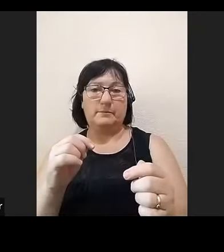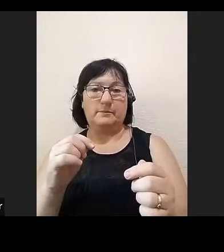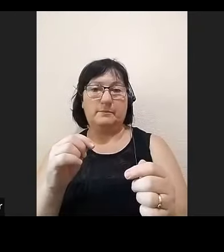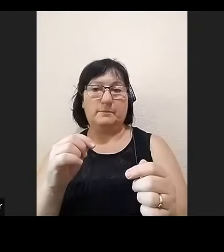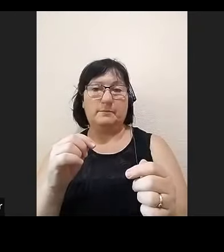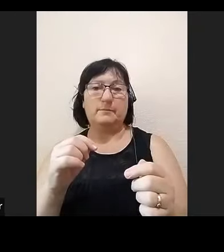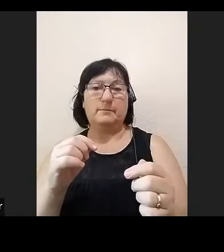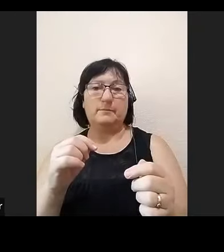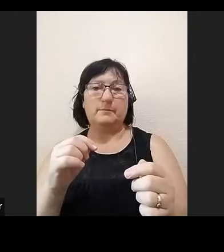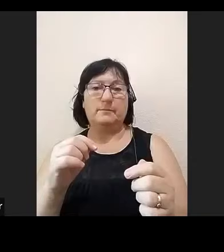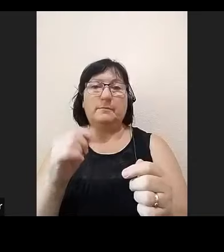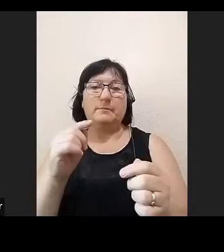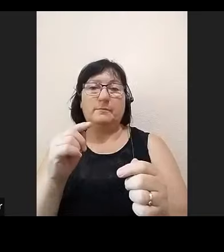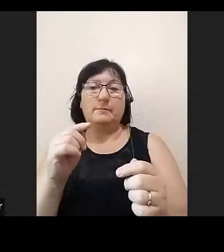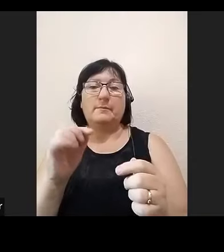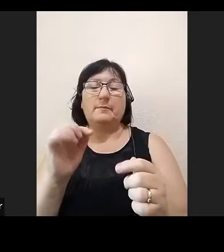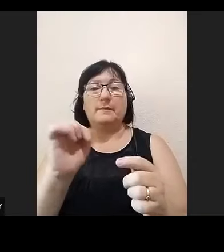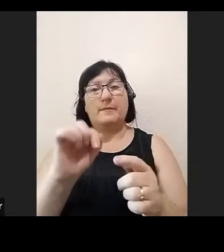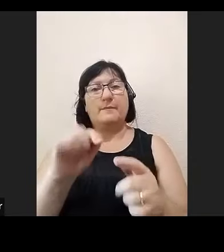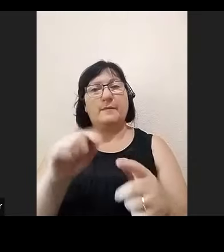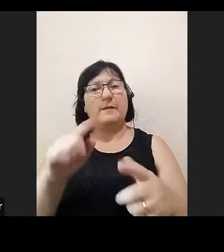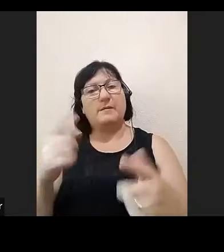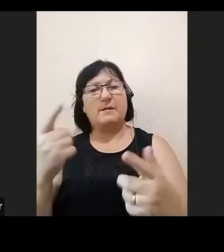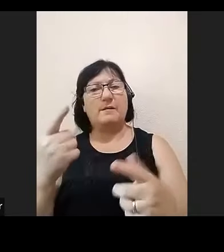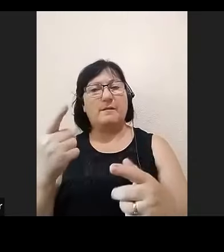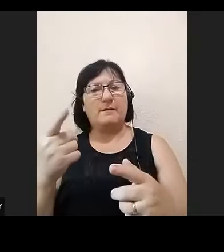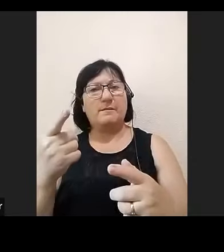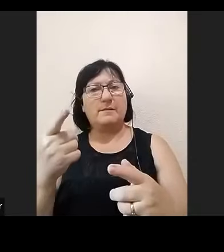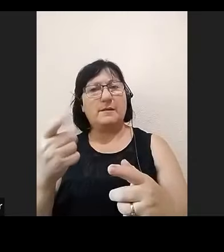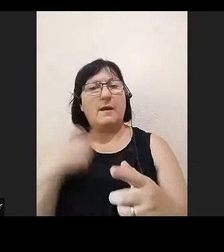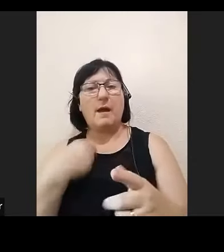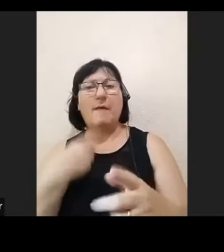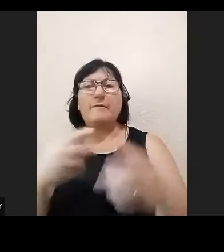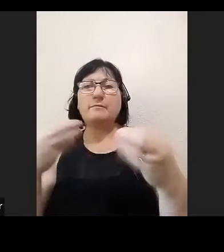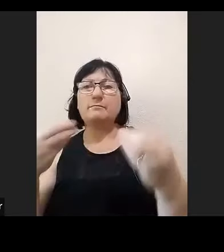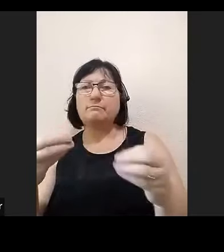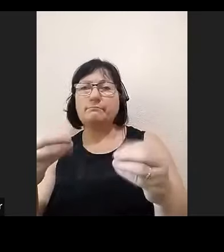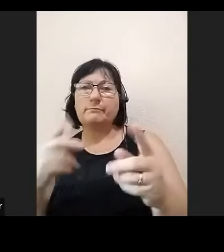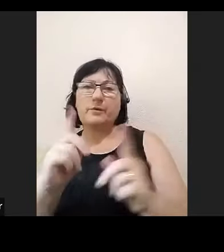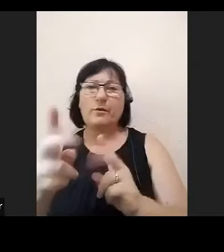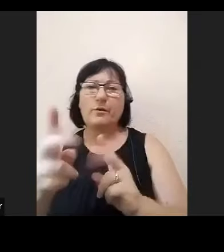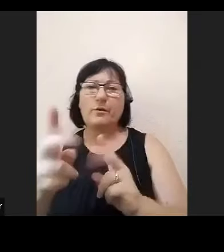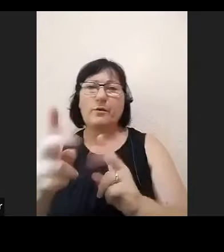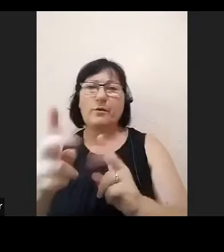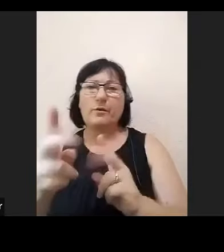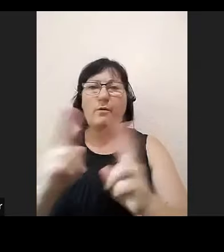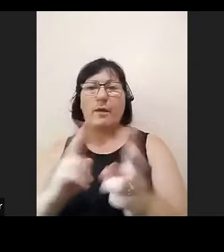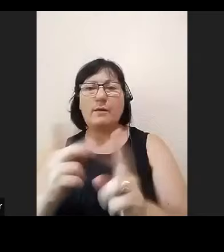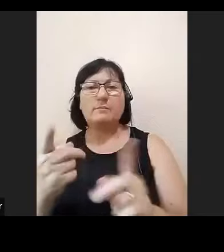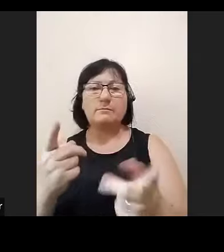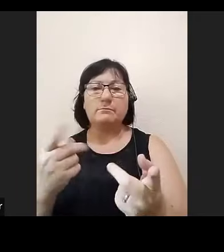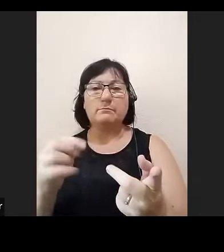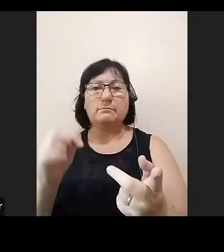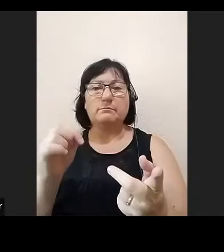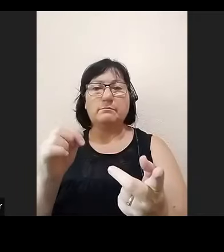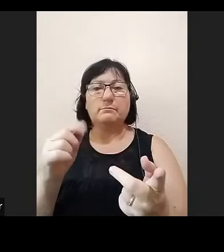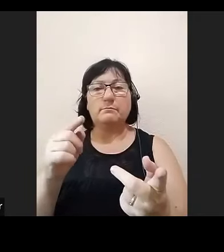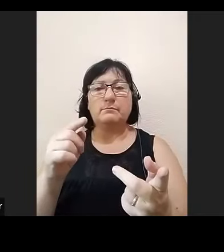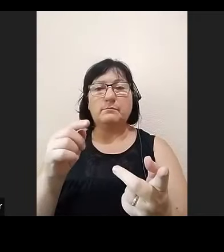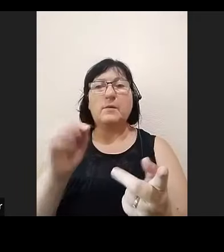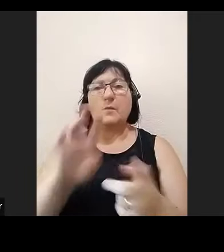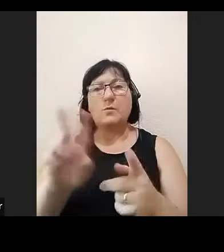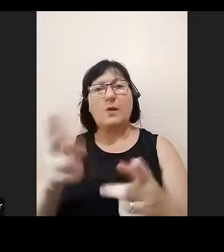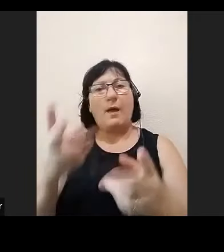the reciprocal recognition of the accreditation status and the benefits attached to that will be even more